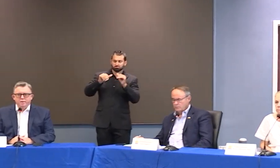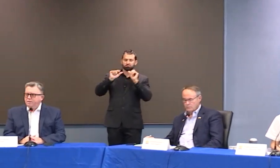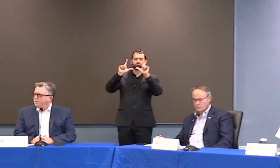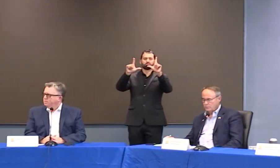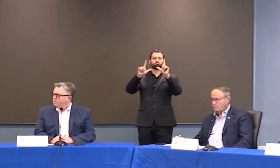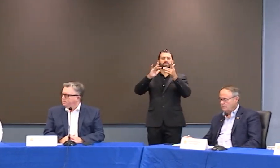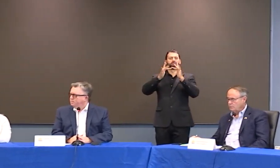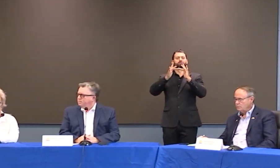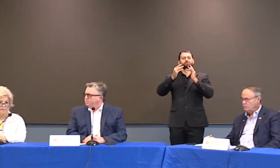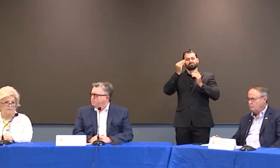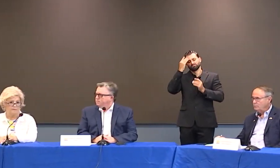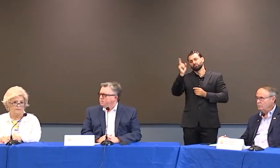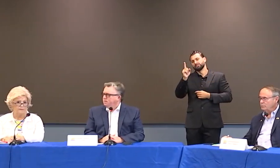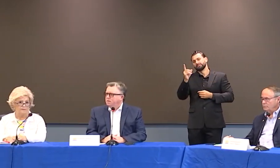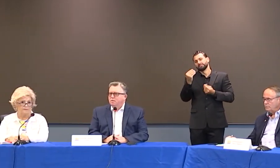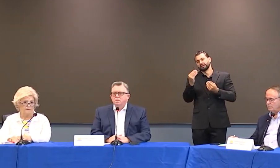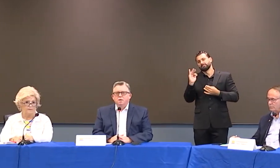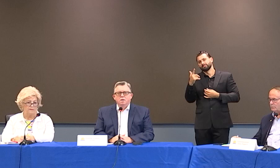anything else